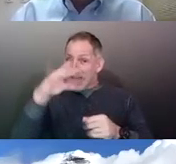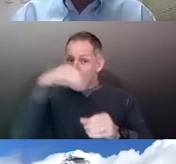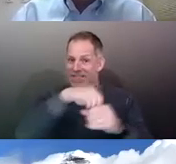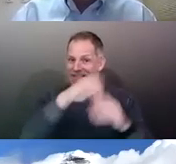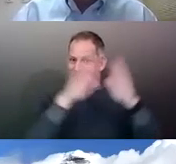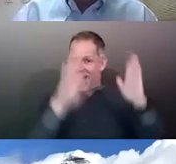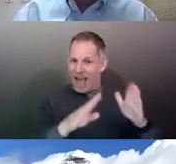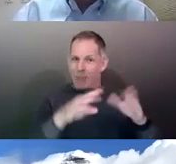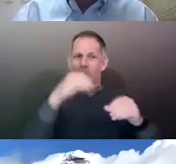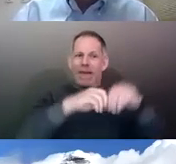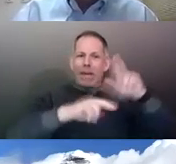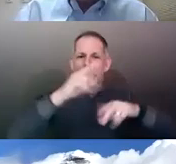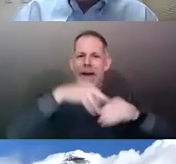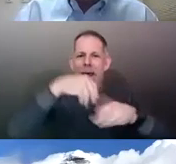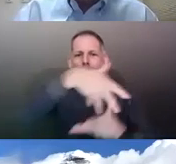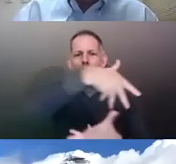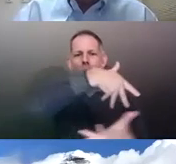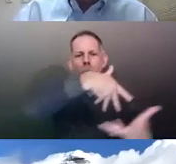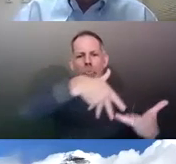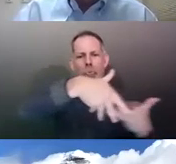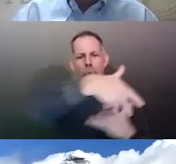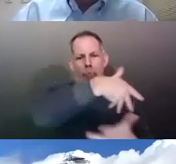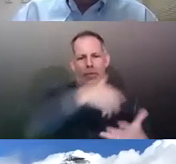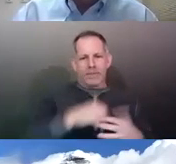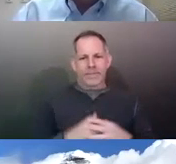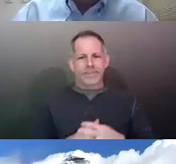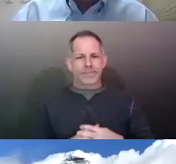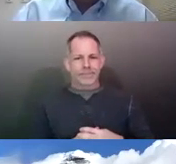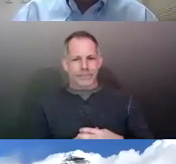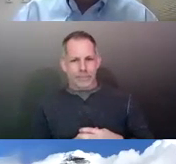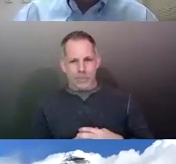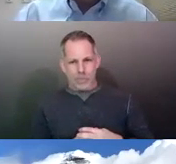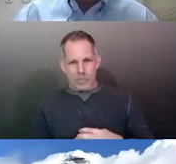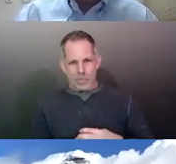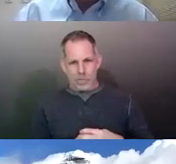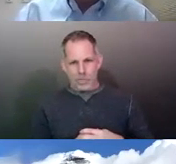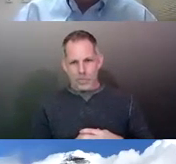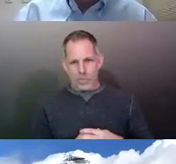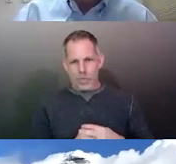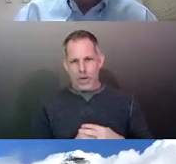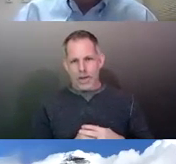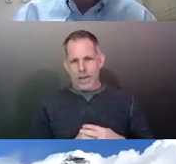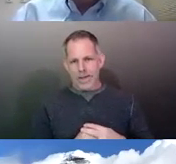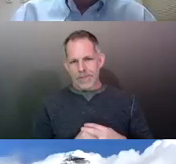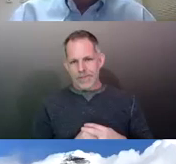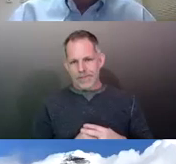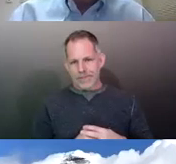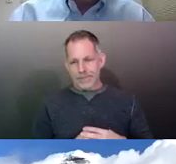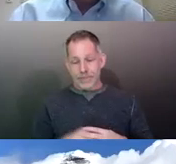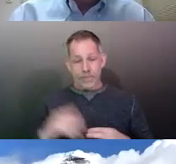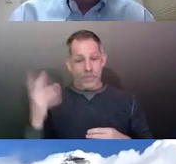scofflaw to get exposed to COVID. Well-intended, benign, seemingly small